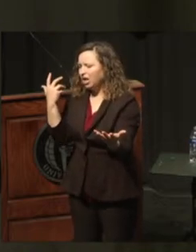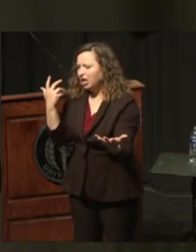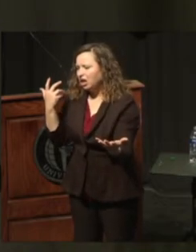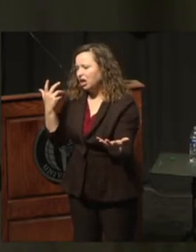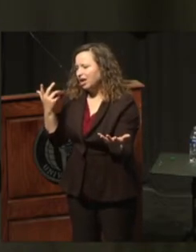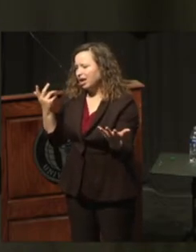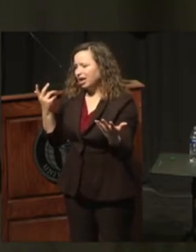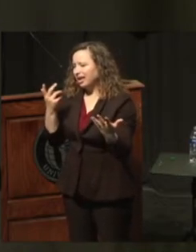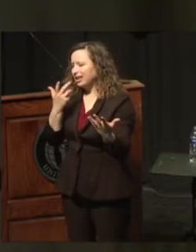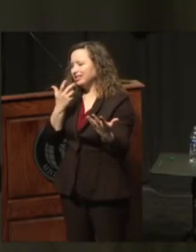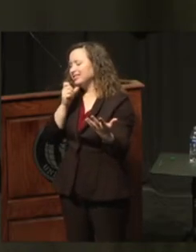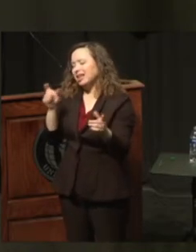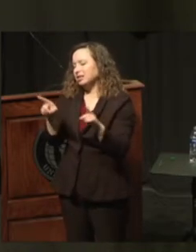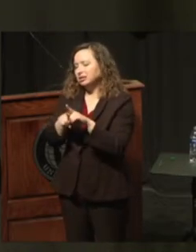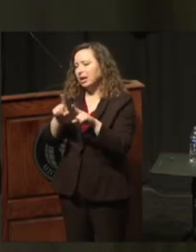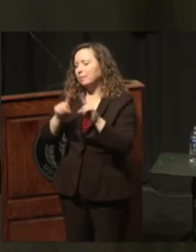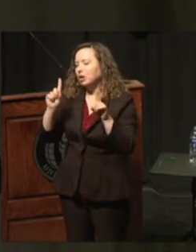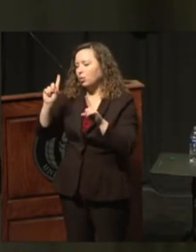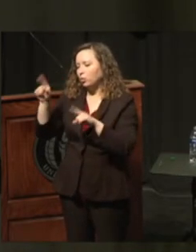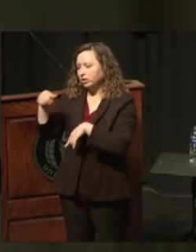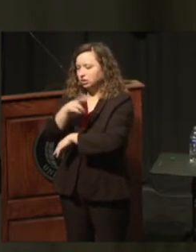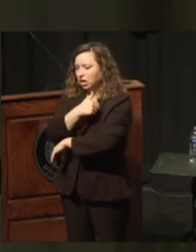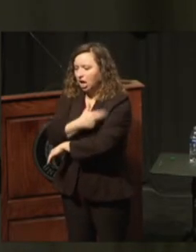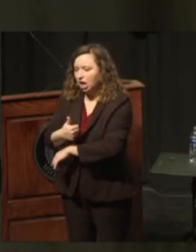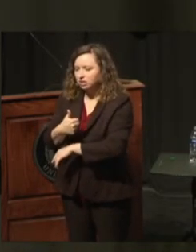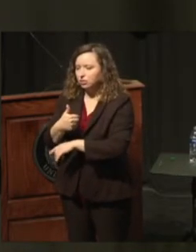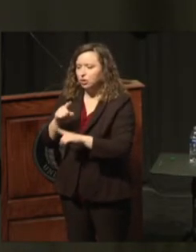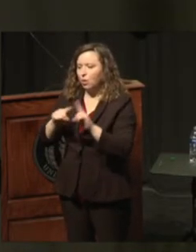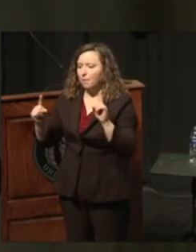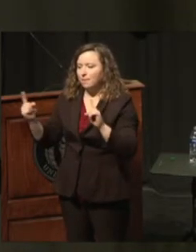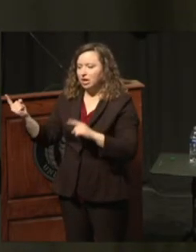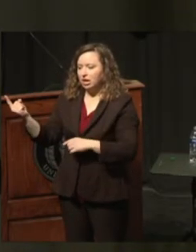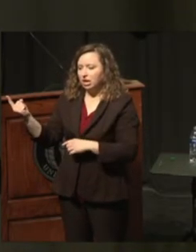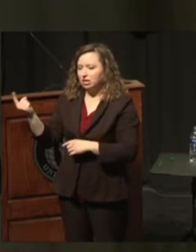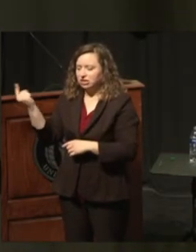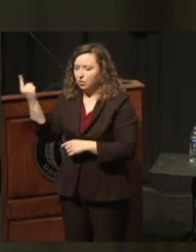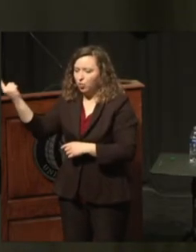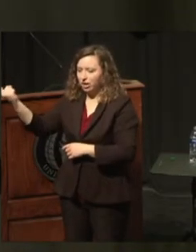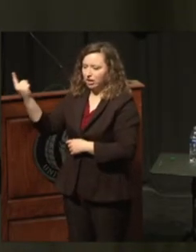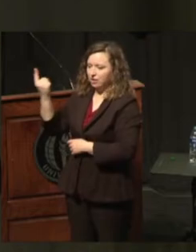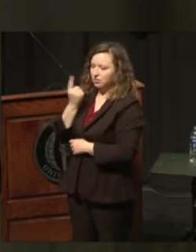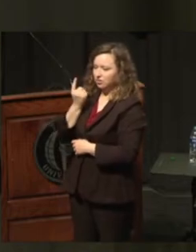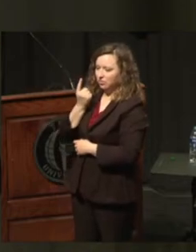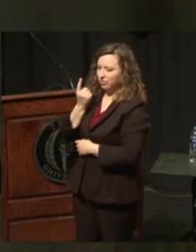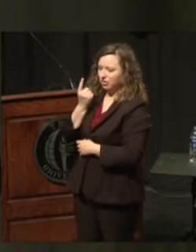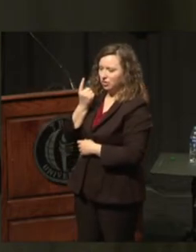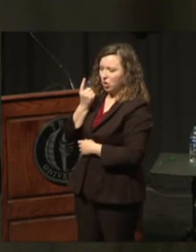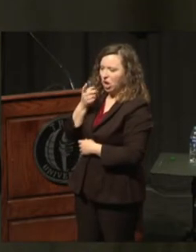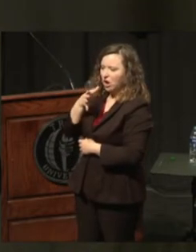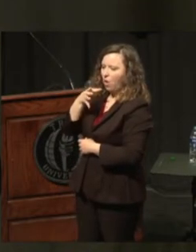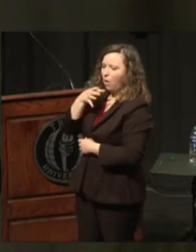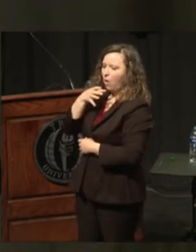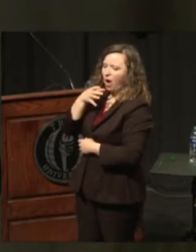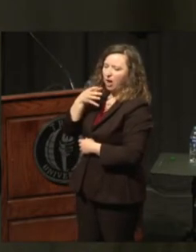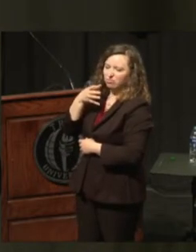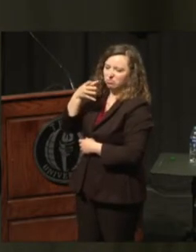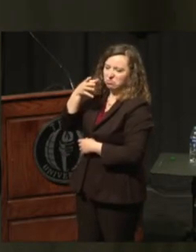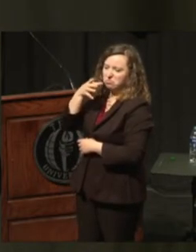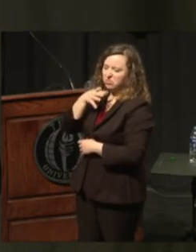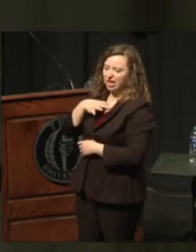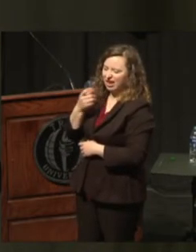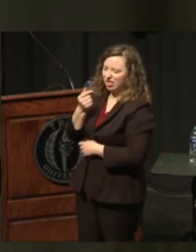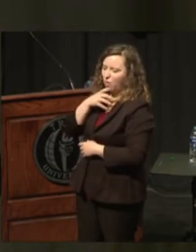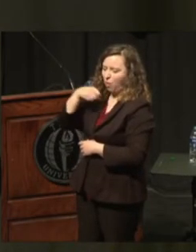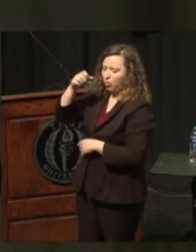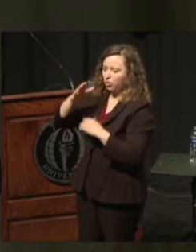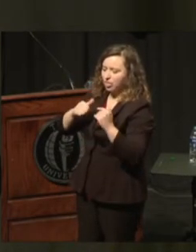somebody came up to me afterwards, who I know, kind of, and a little bit older than me, and he said, "Thank